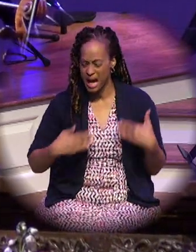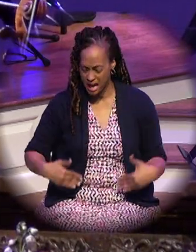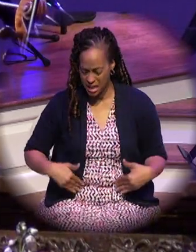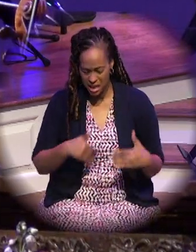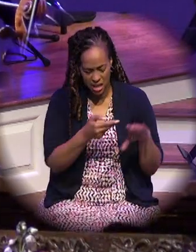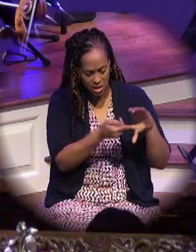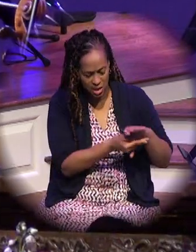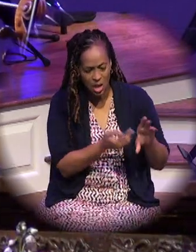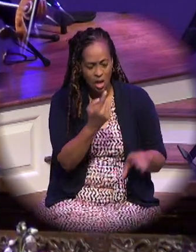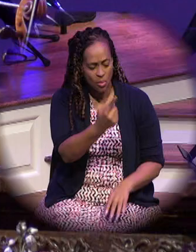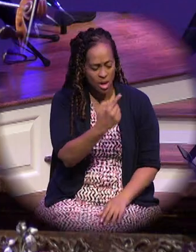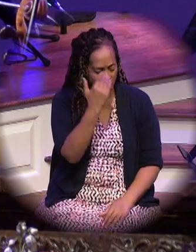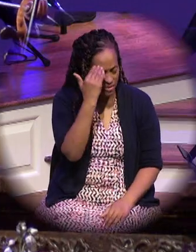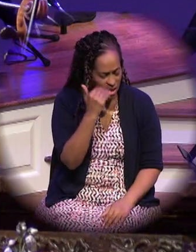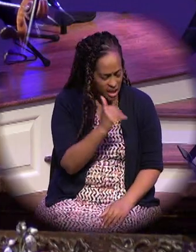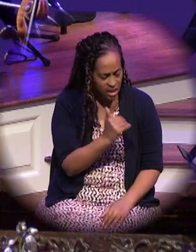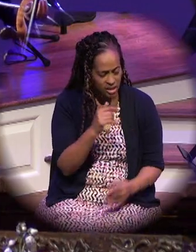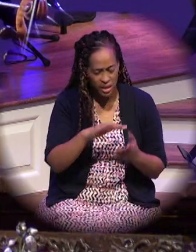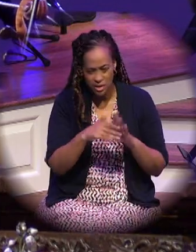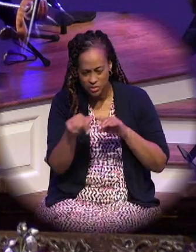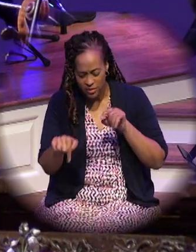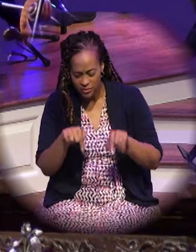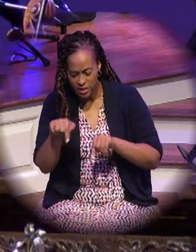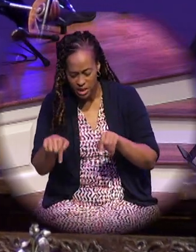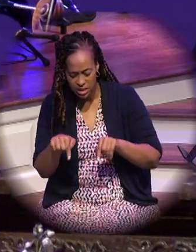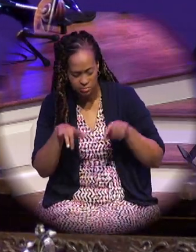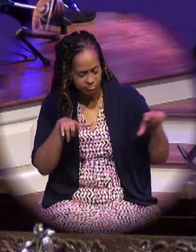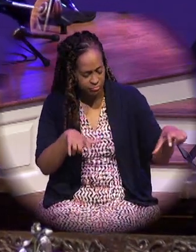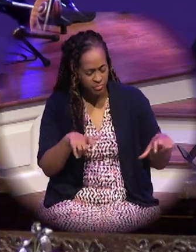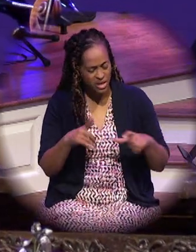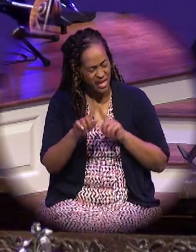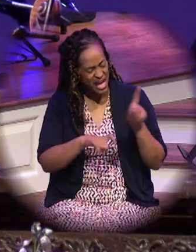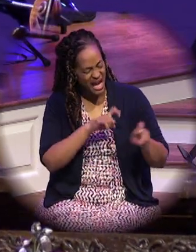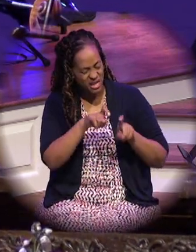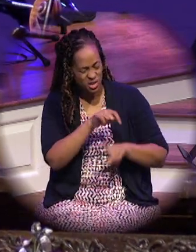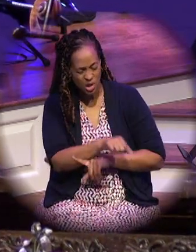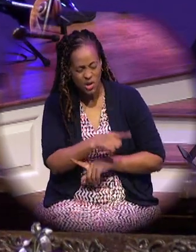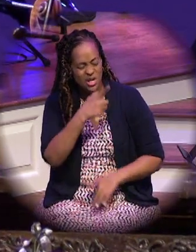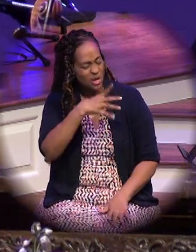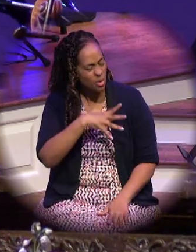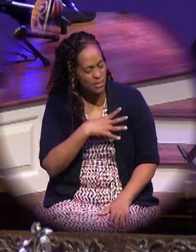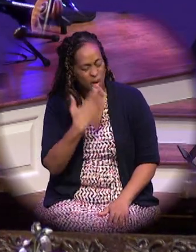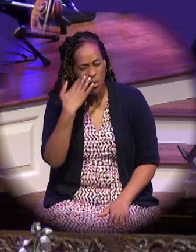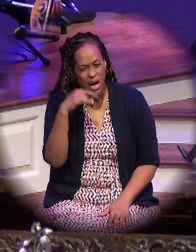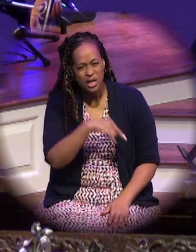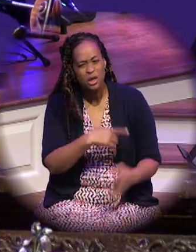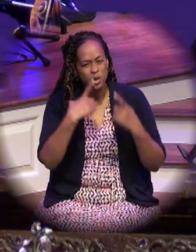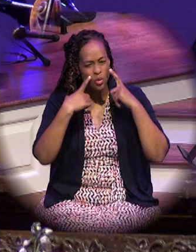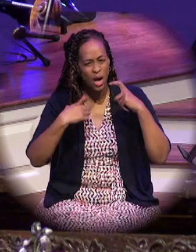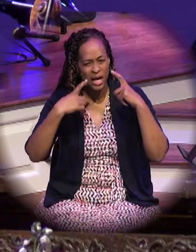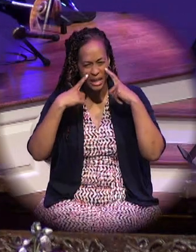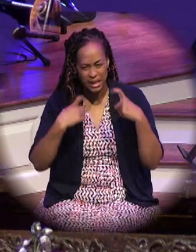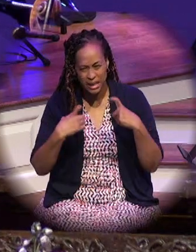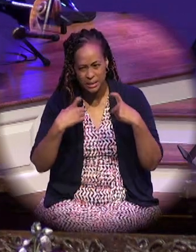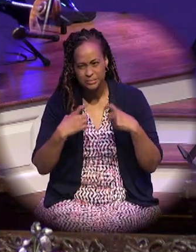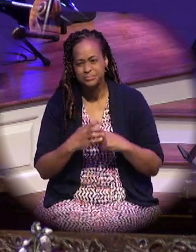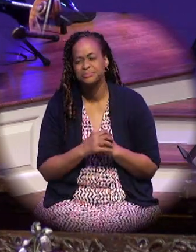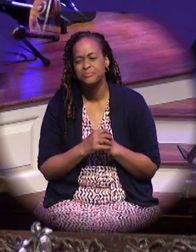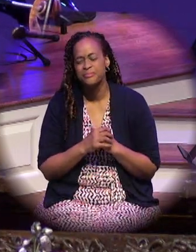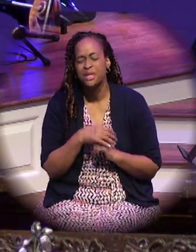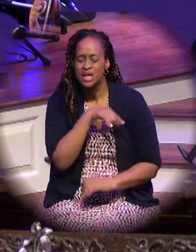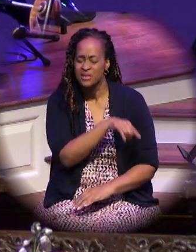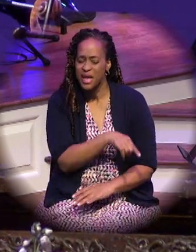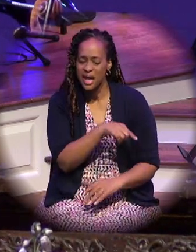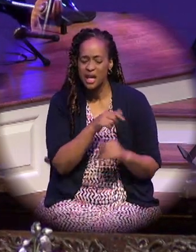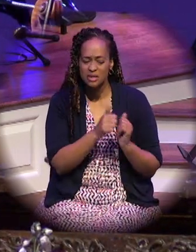one at the head and the other at the foot. They asked her, woman, why are you crying? They have